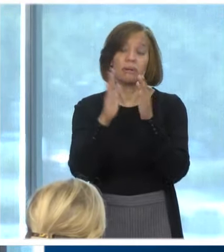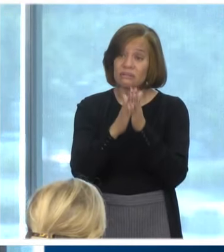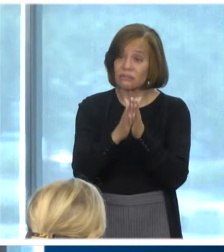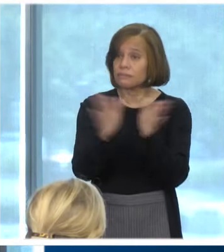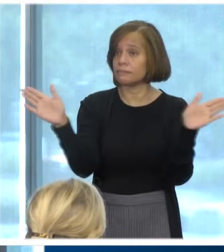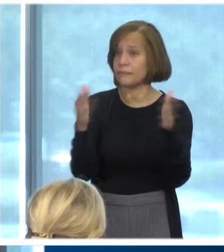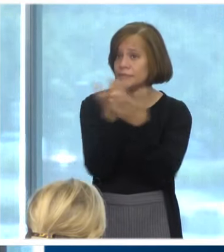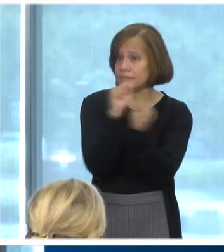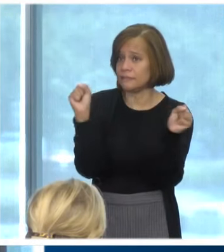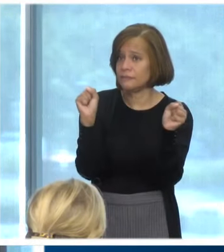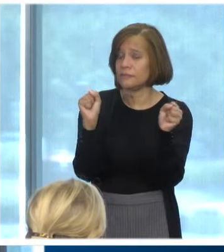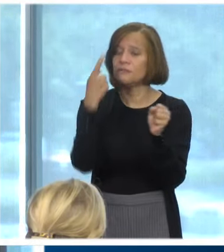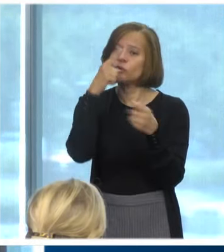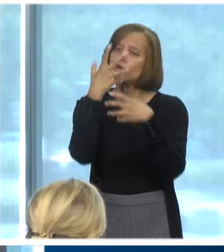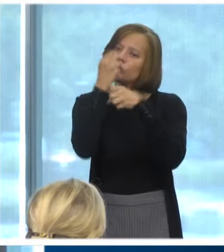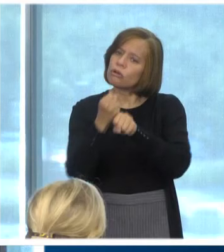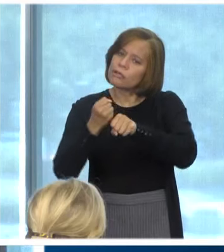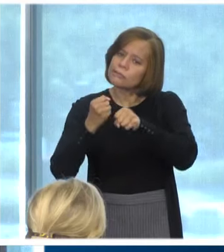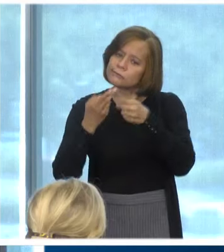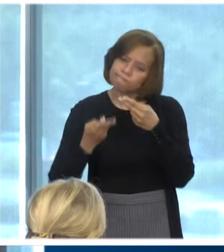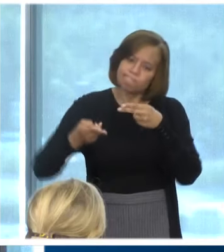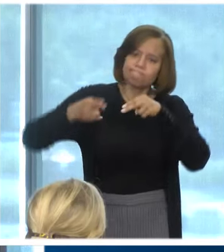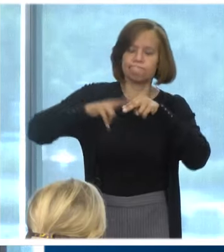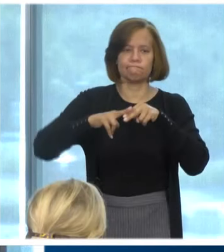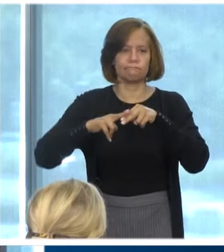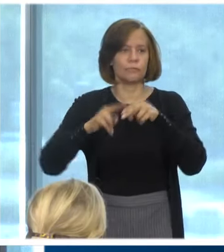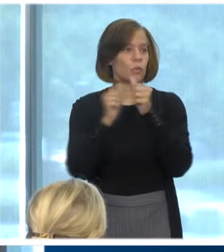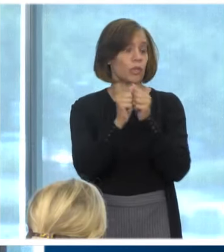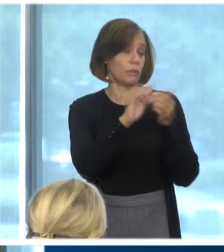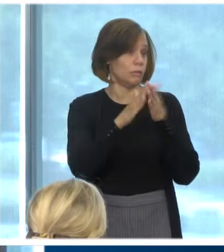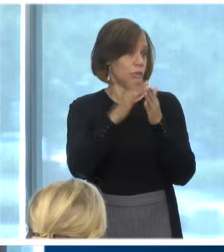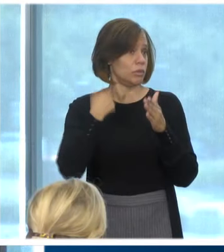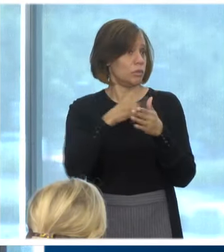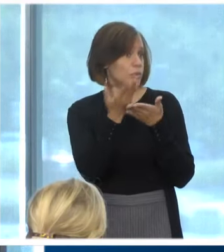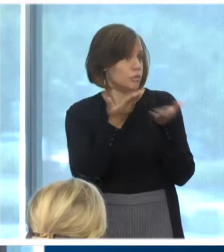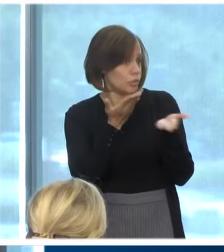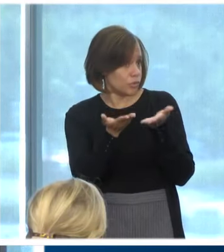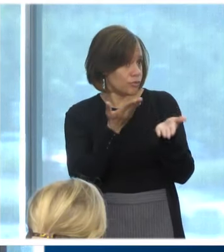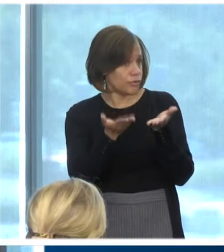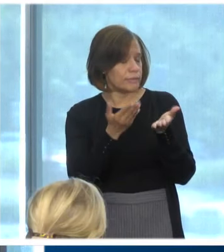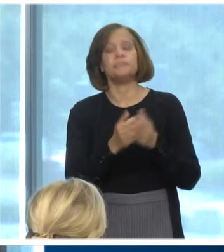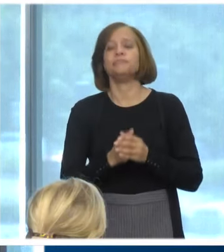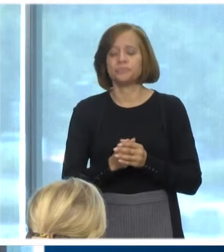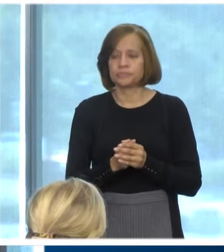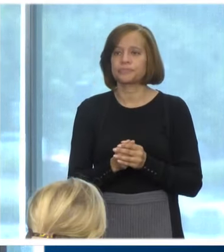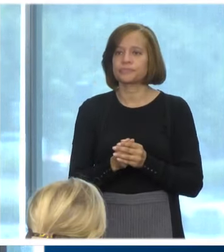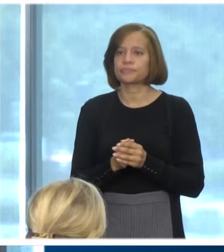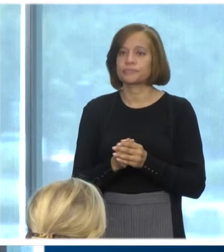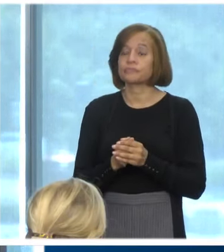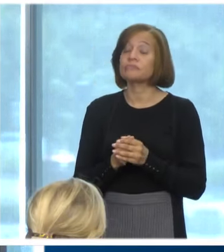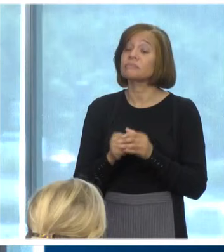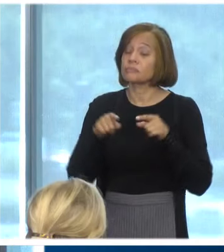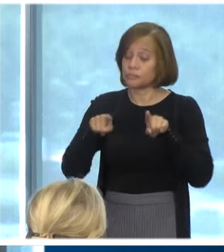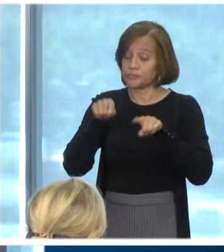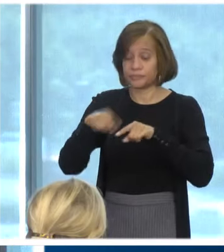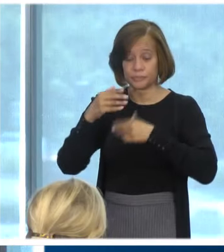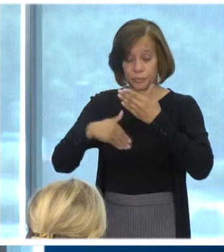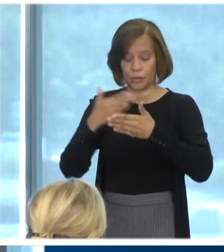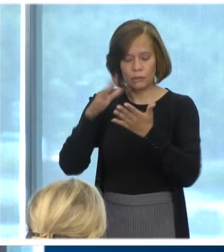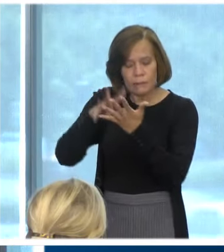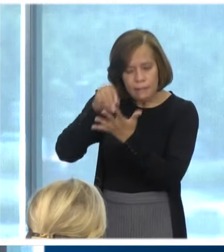to build trust with the community that we serve. We also learned through this process that there